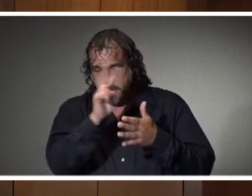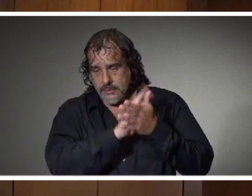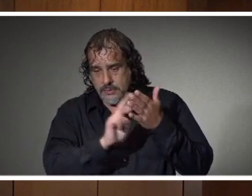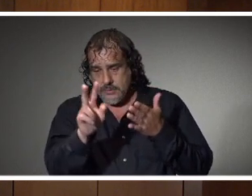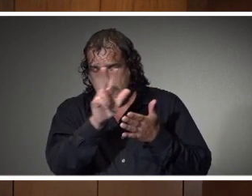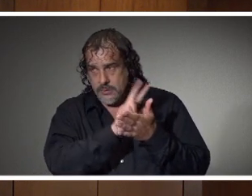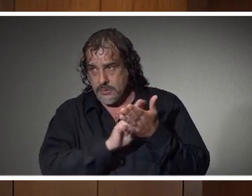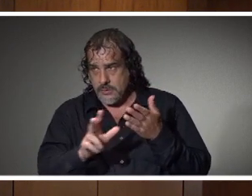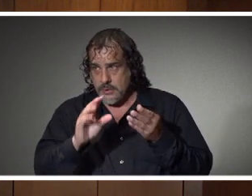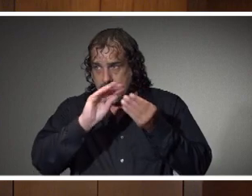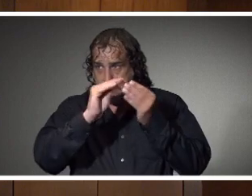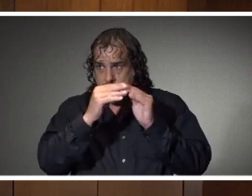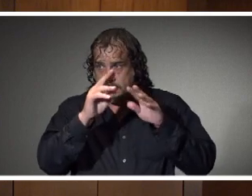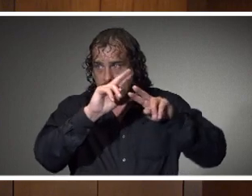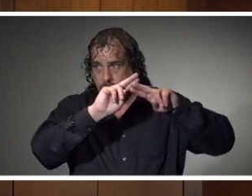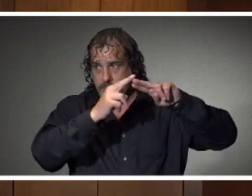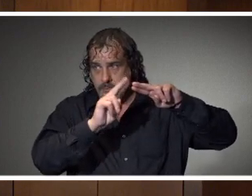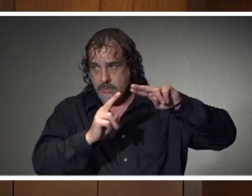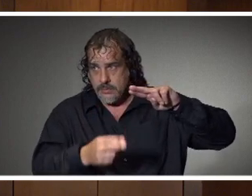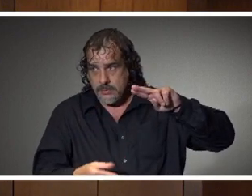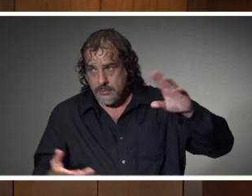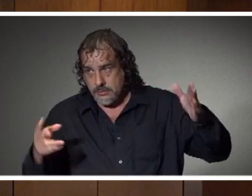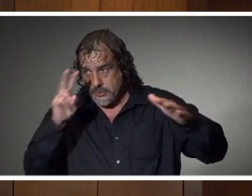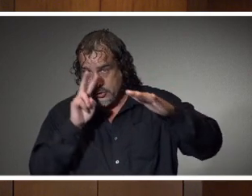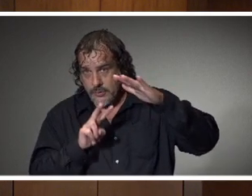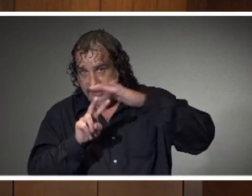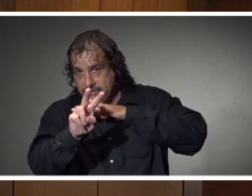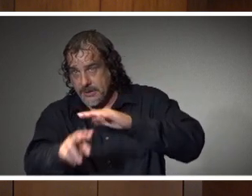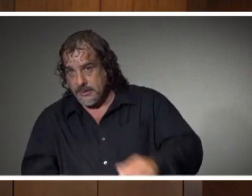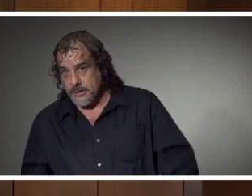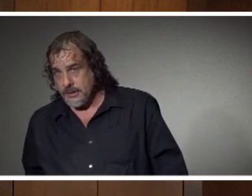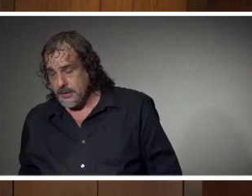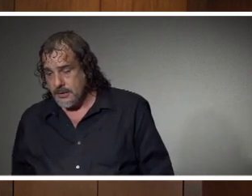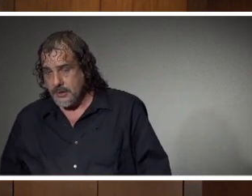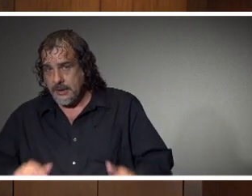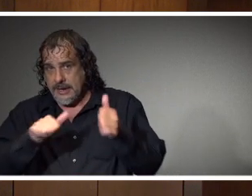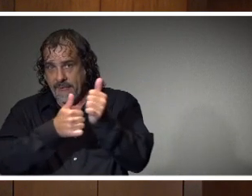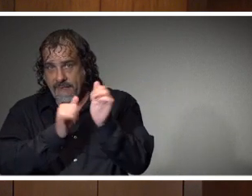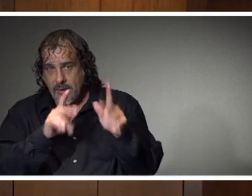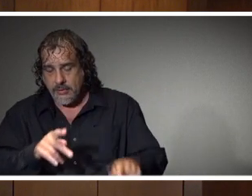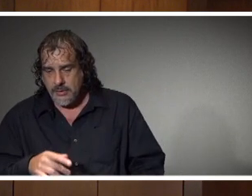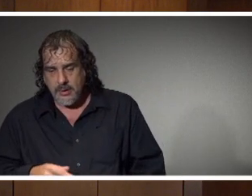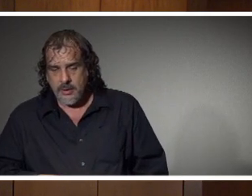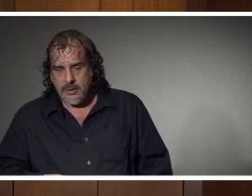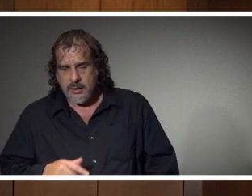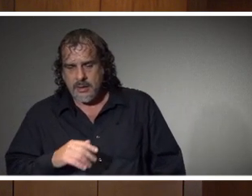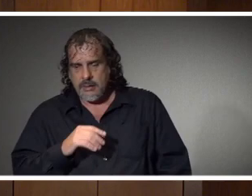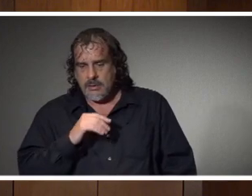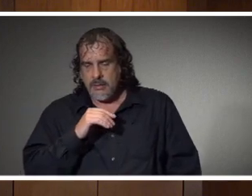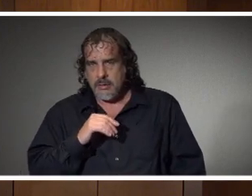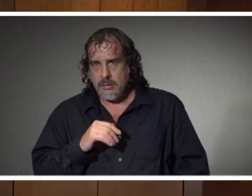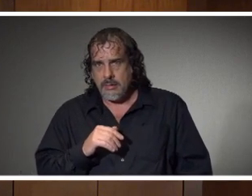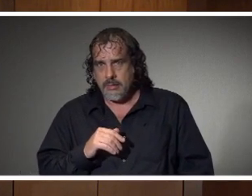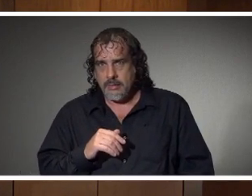numbers will decline before you send them back? Well, I'm not going to send anybody back.